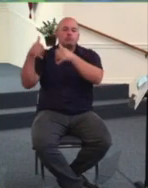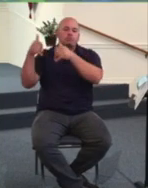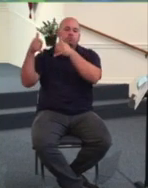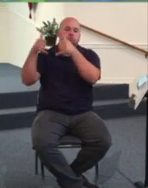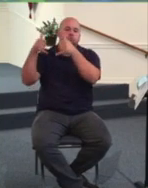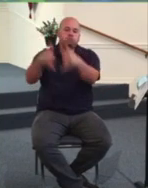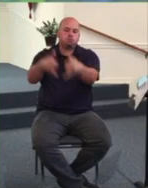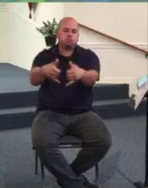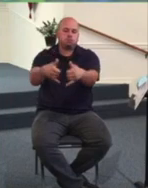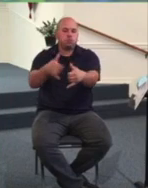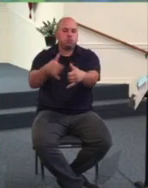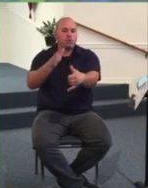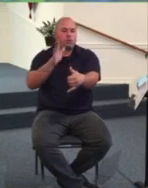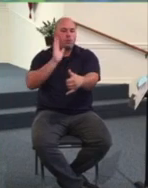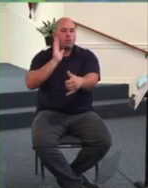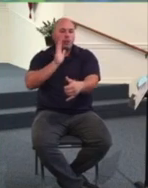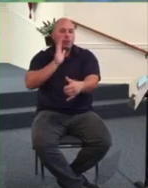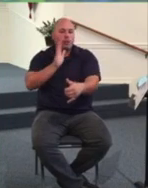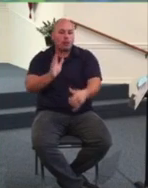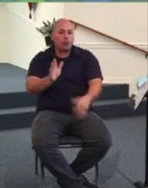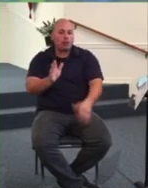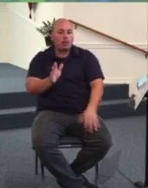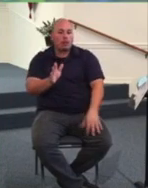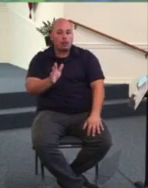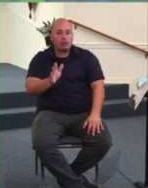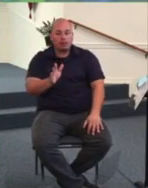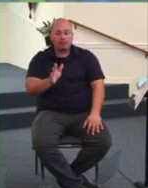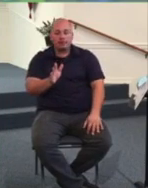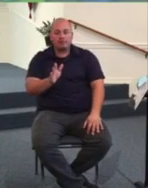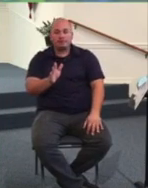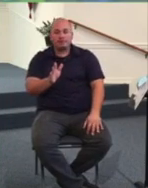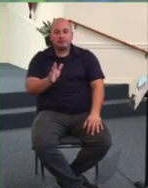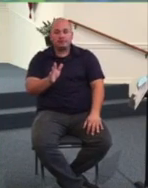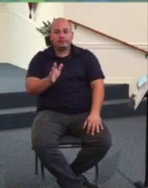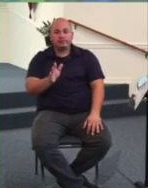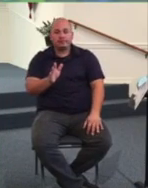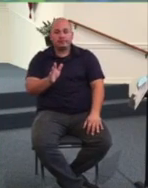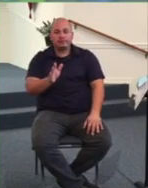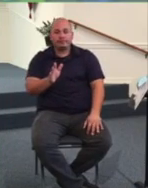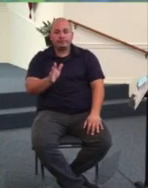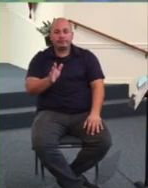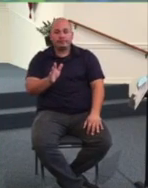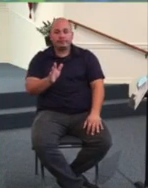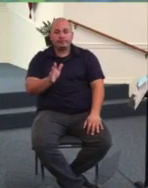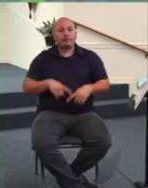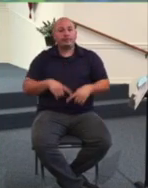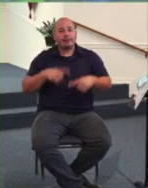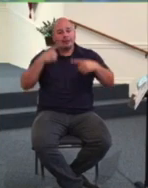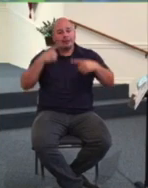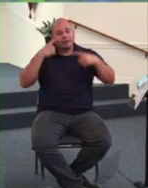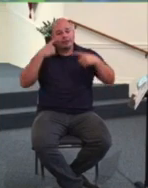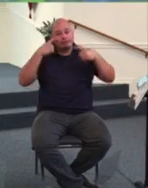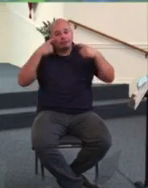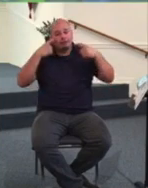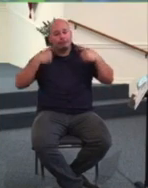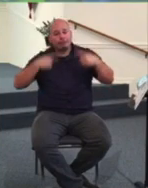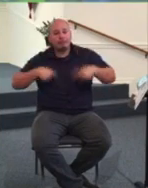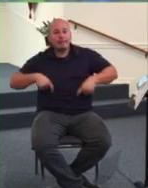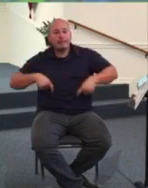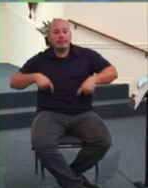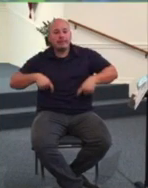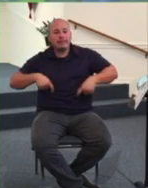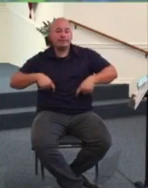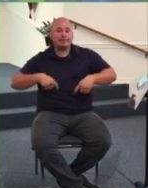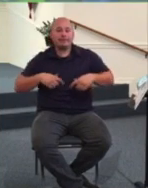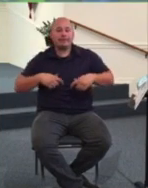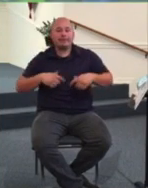So the storms of poverty, hunger, grief, and rejection, when they strike the house of